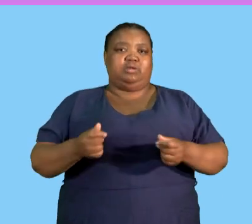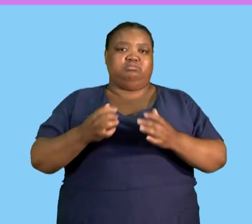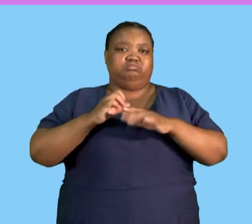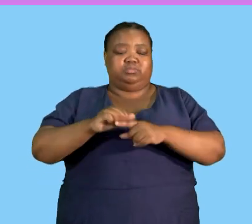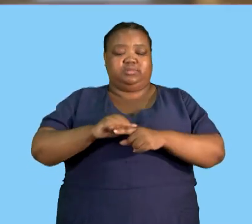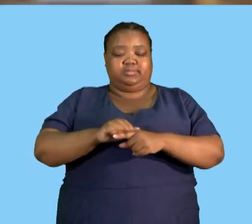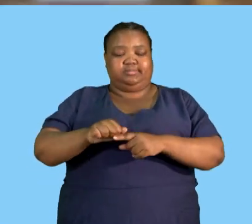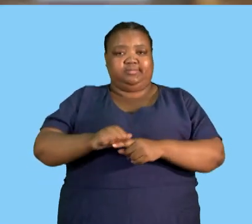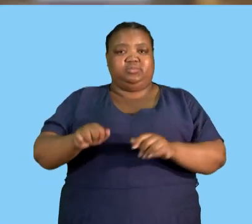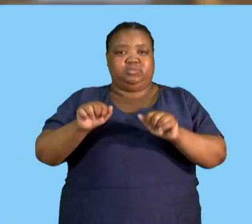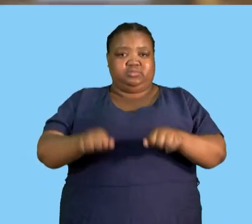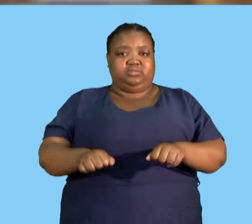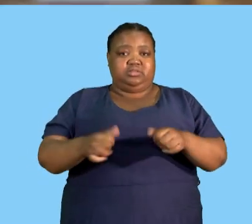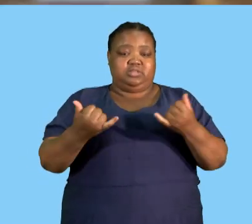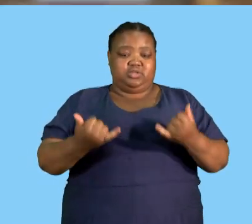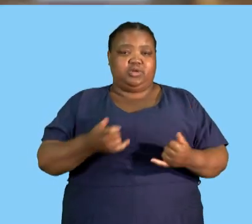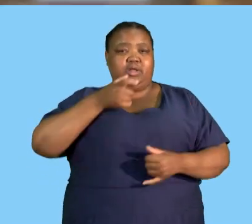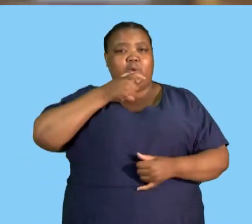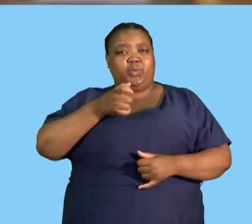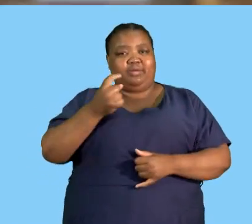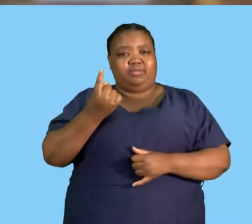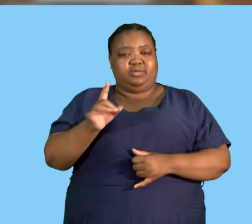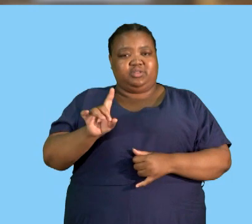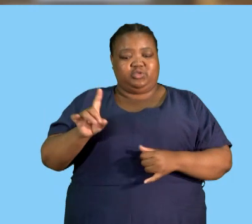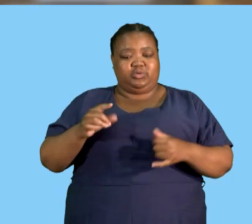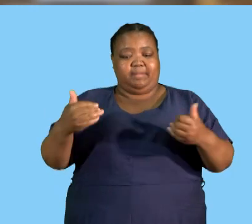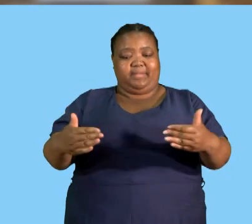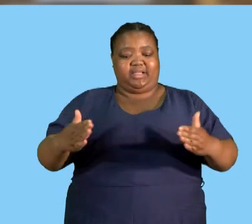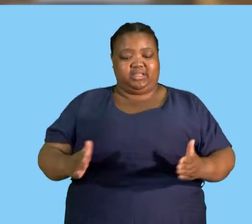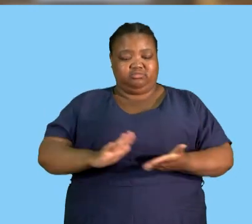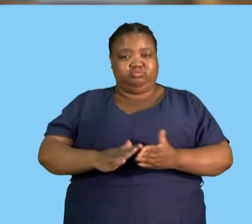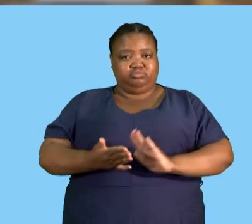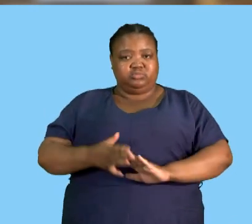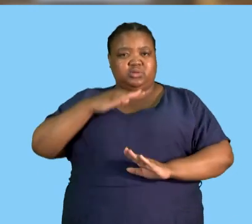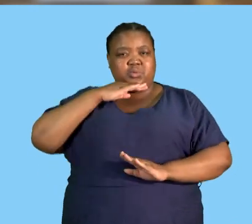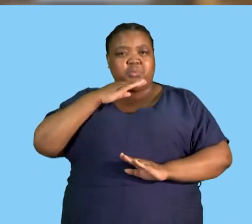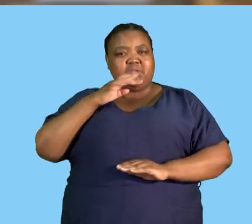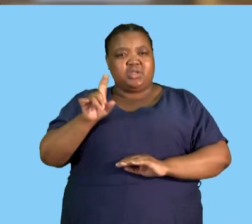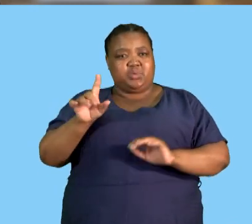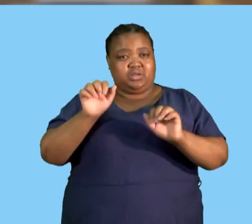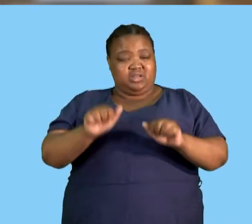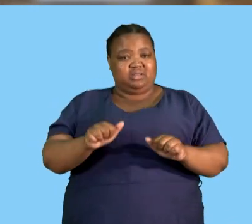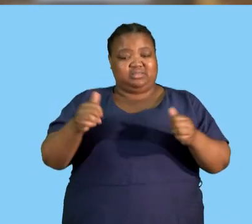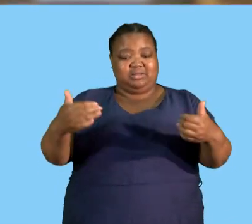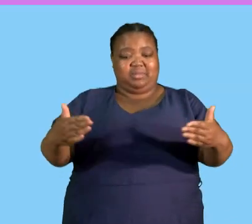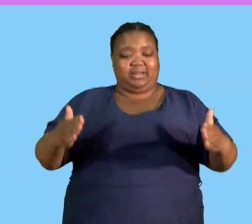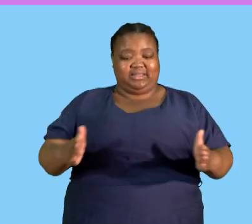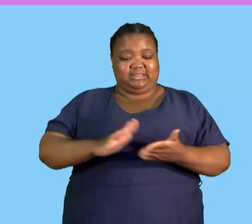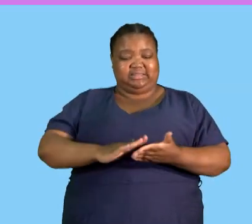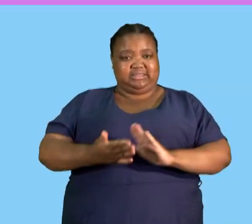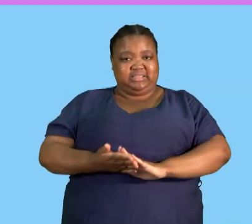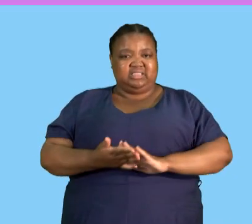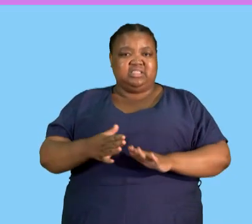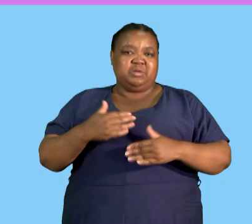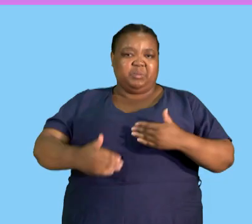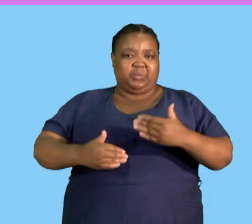okay? Now the first question here is define the term packaging, right? So we are saying that packaging is the